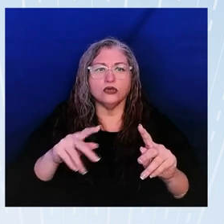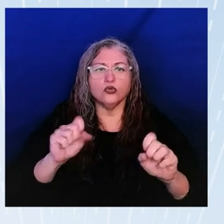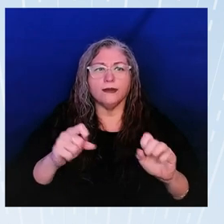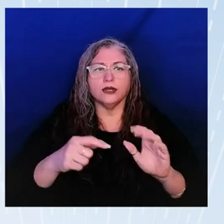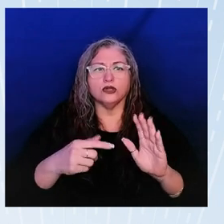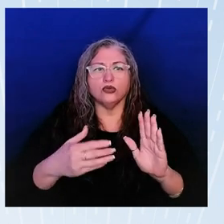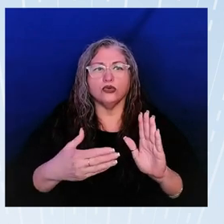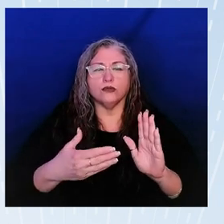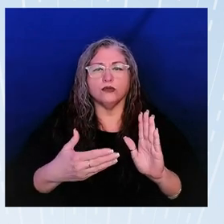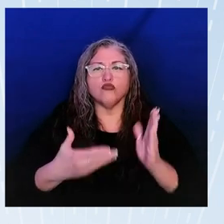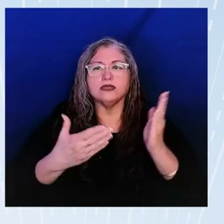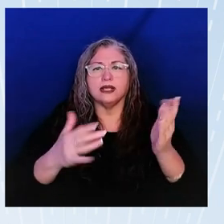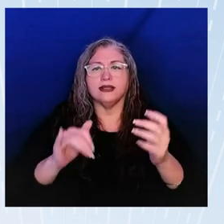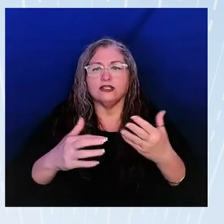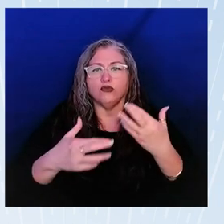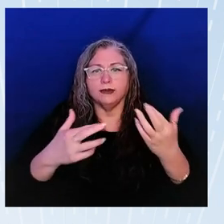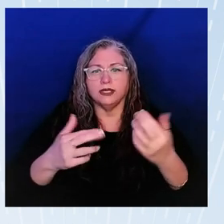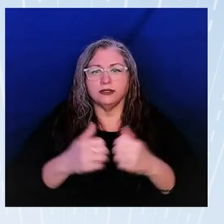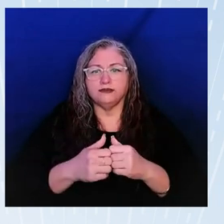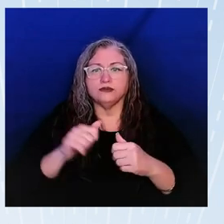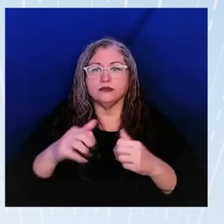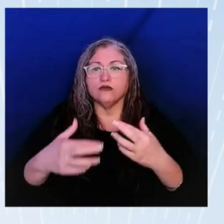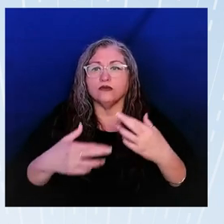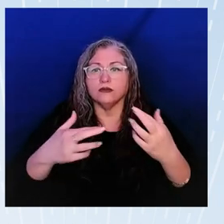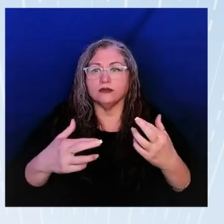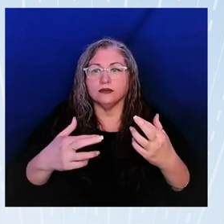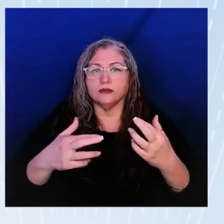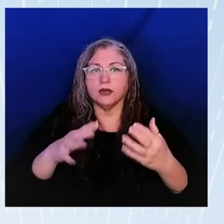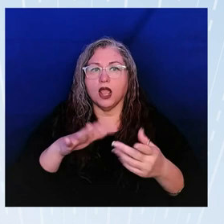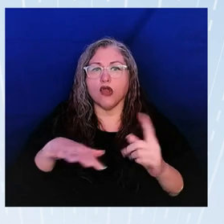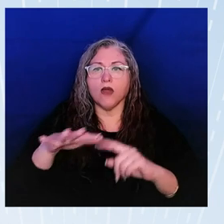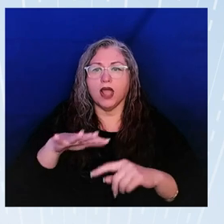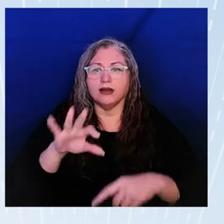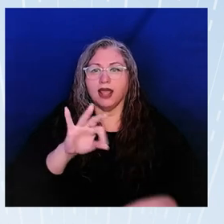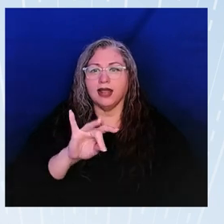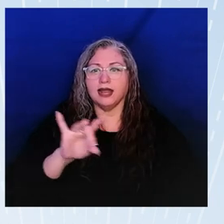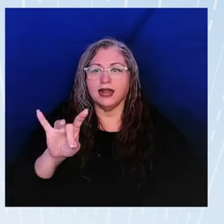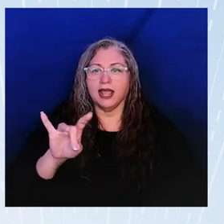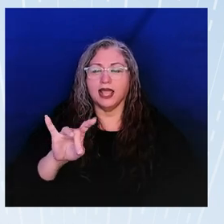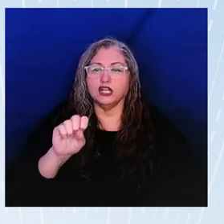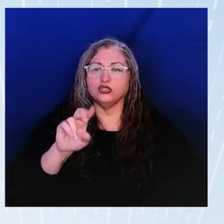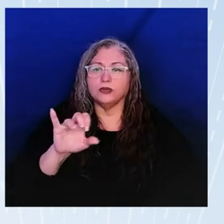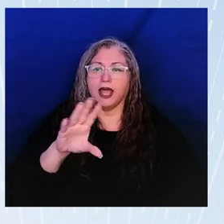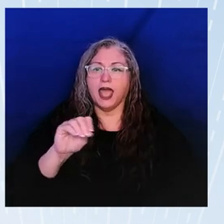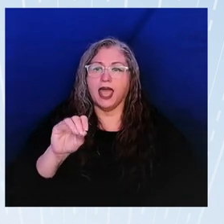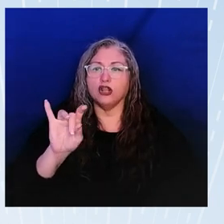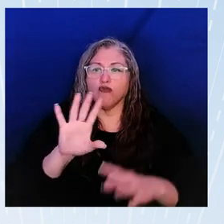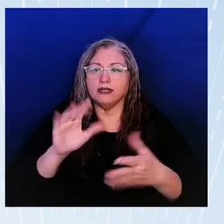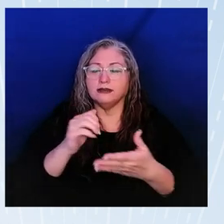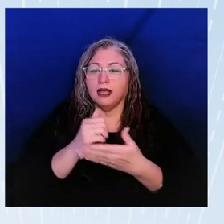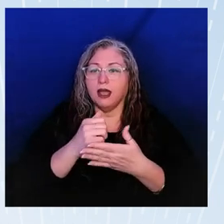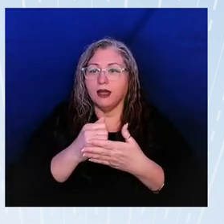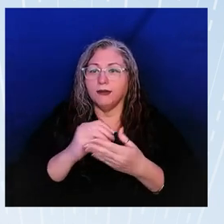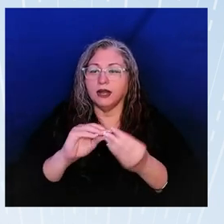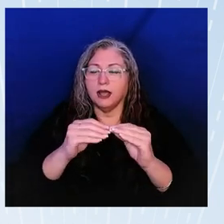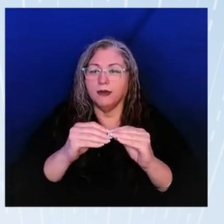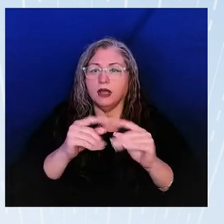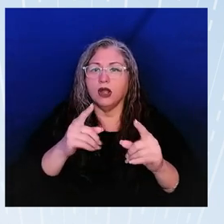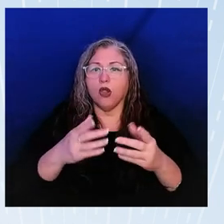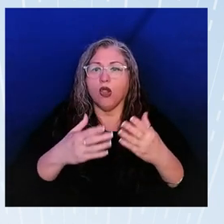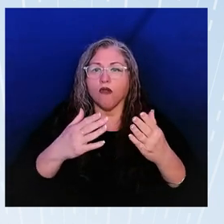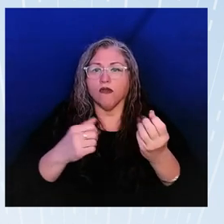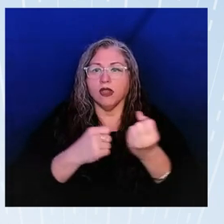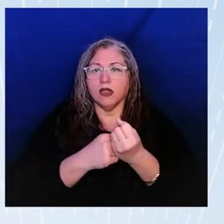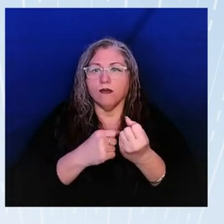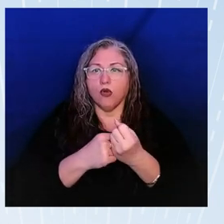recommendation. So this recommendation around 988 Suicide and Crisis Helpline only offers support in